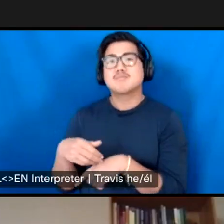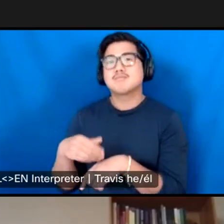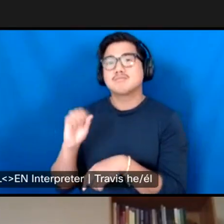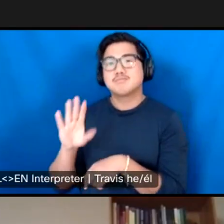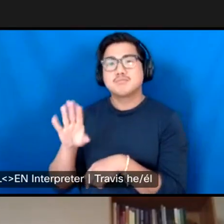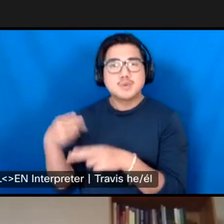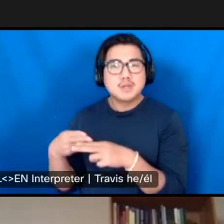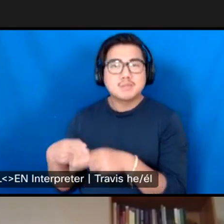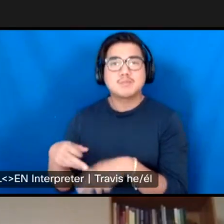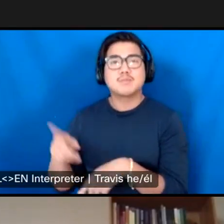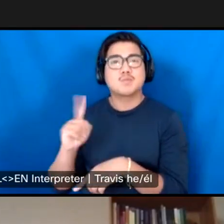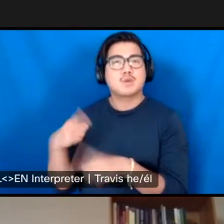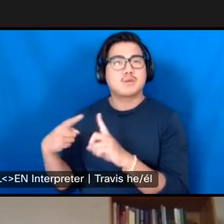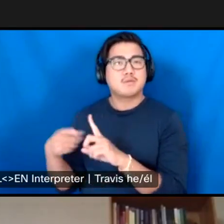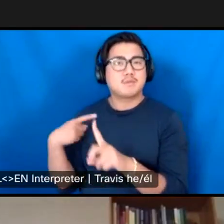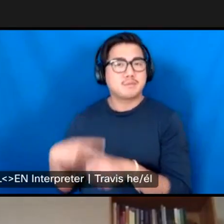today.